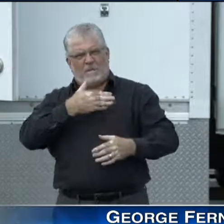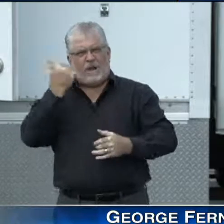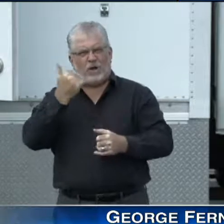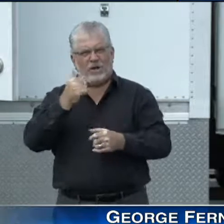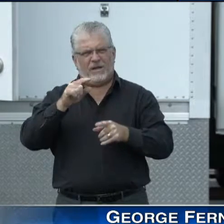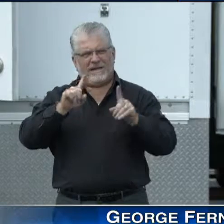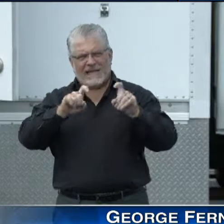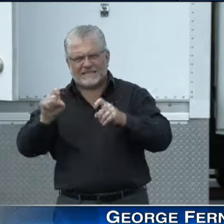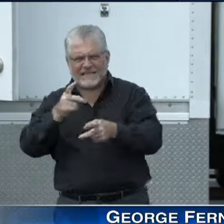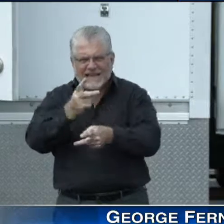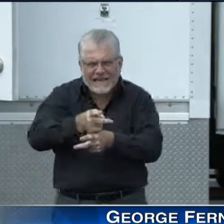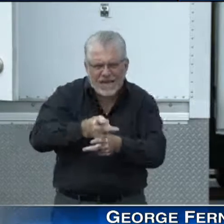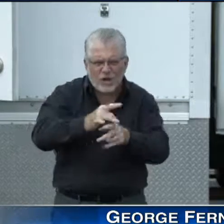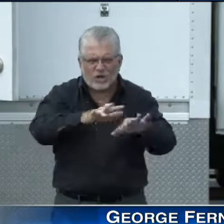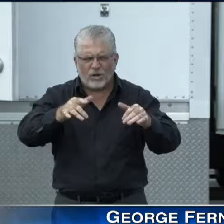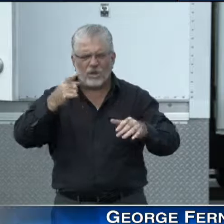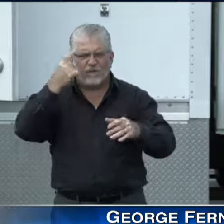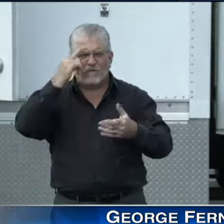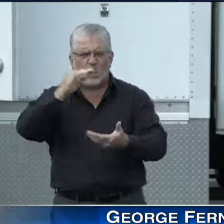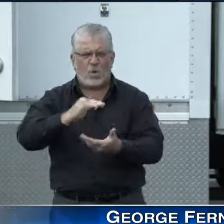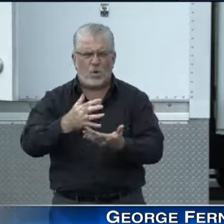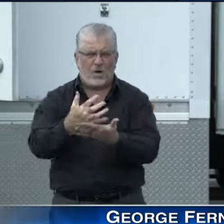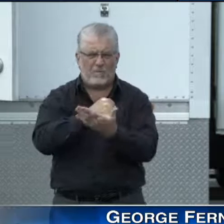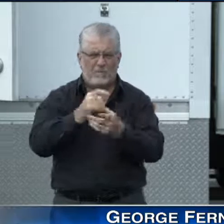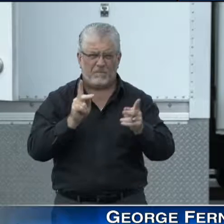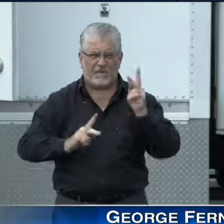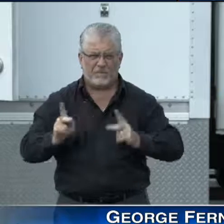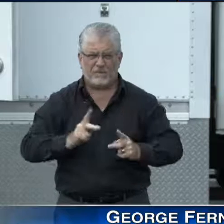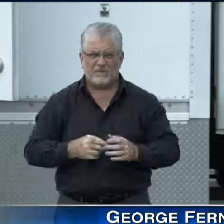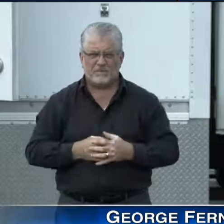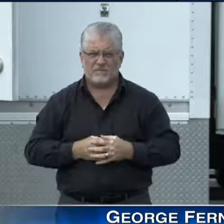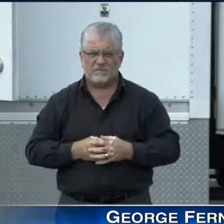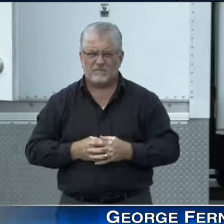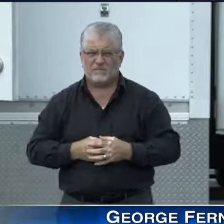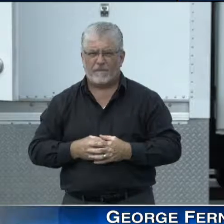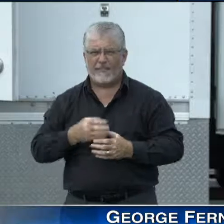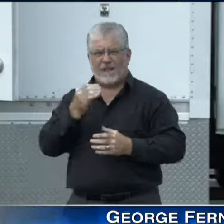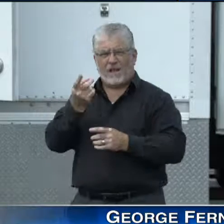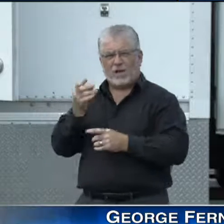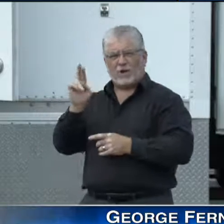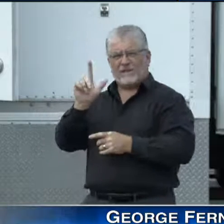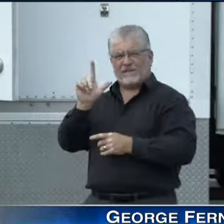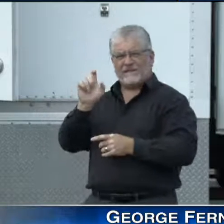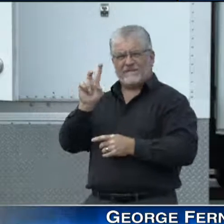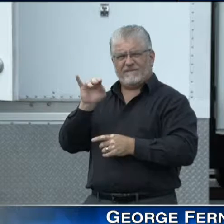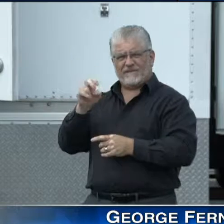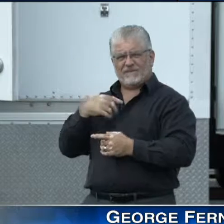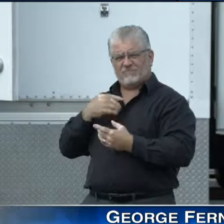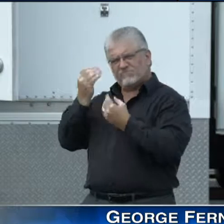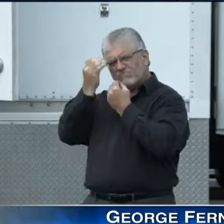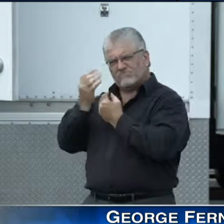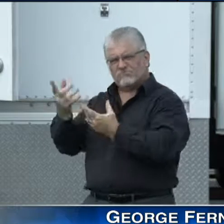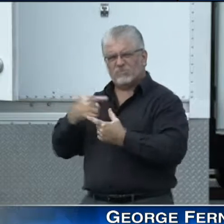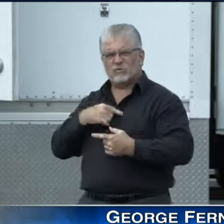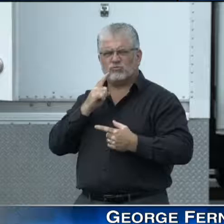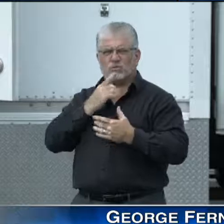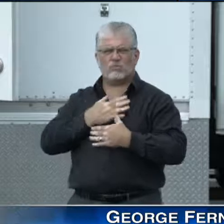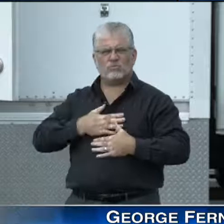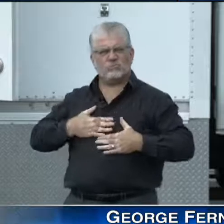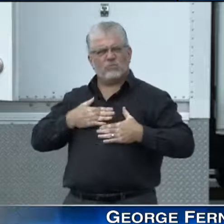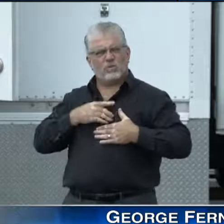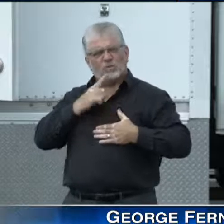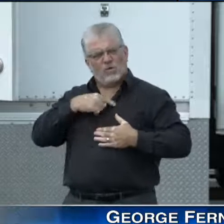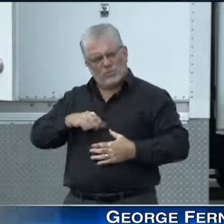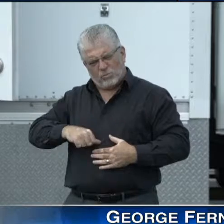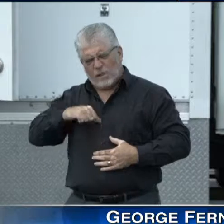gives me great pride, far beyond our initiatives to combat COVID-19. From the moment you stepped into the role of Secretary of